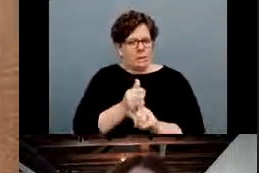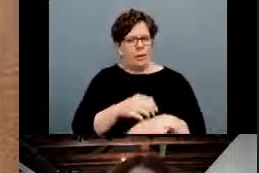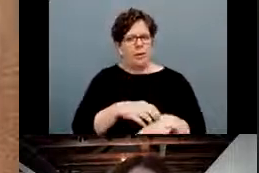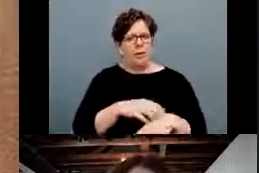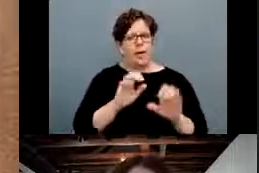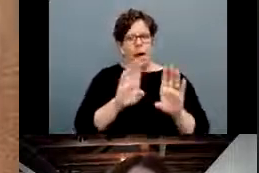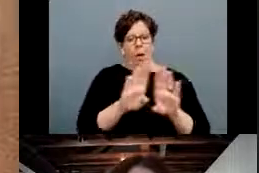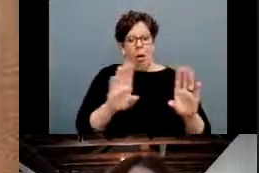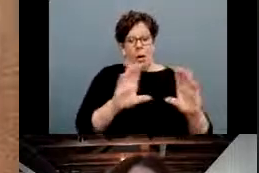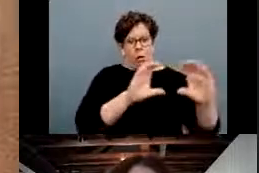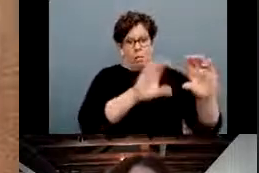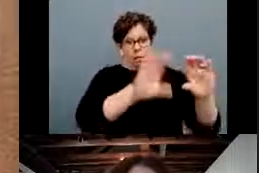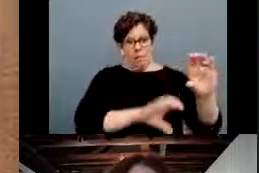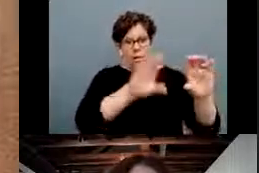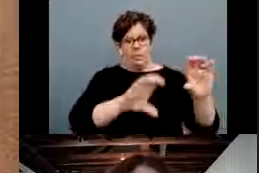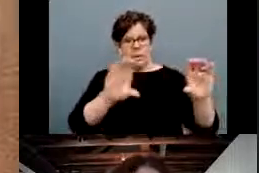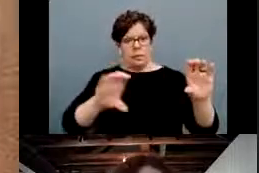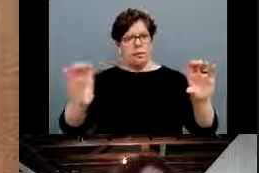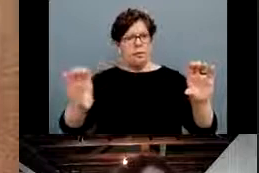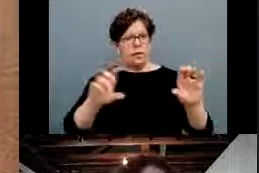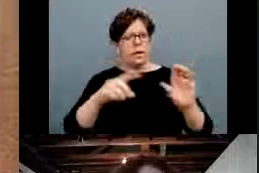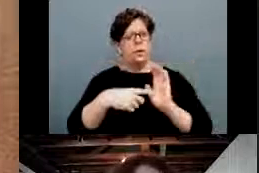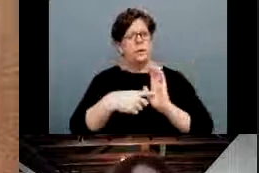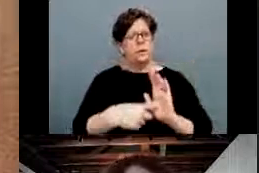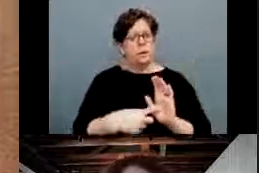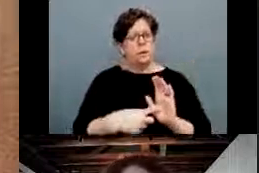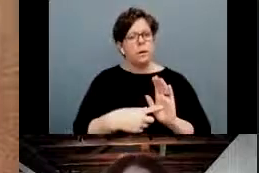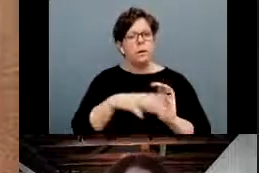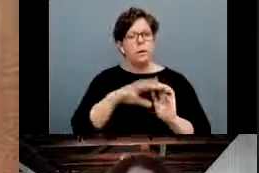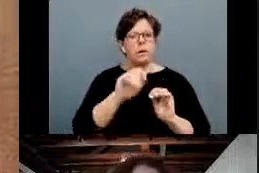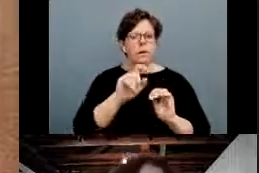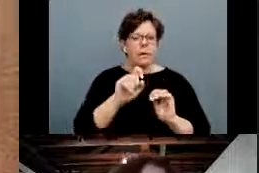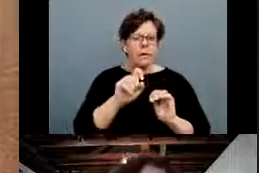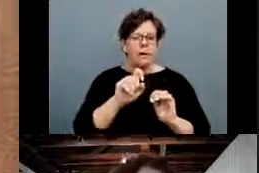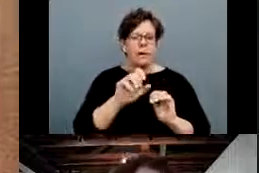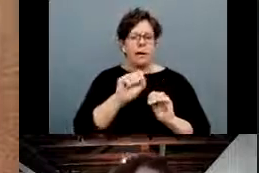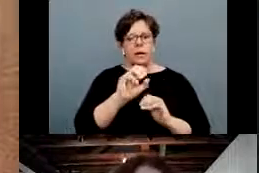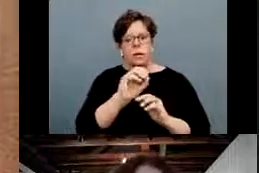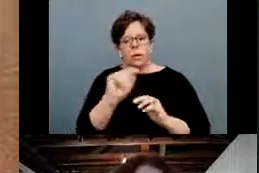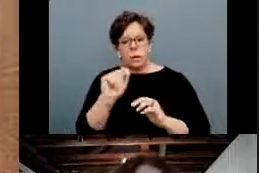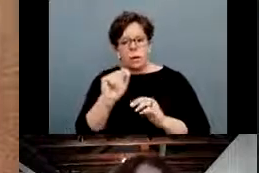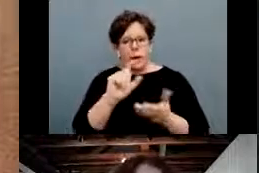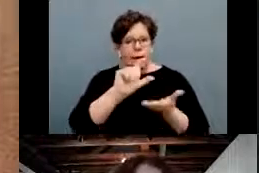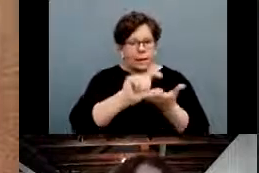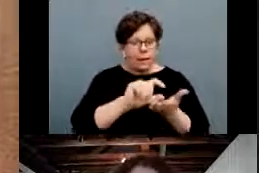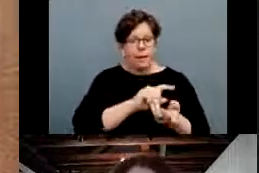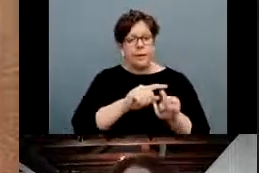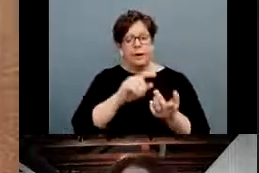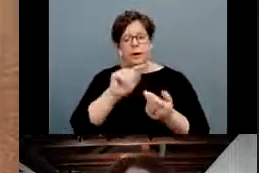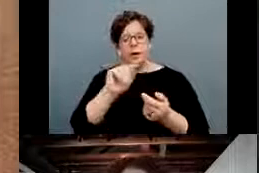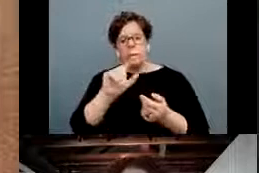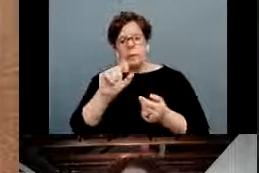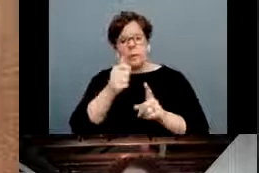at is lined with vitrines that showcase Castle's jar of soot, drawing tools, and some of the things